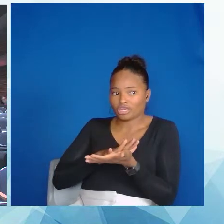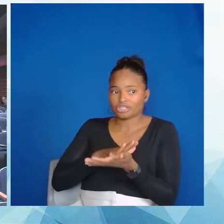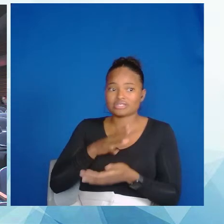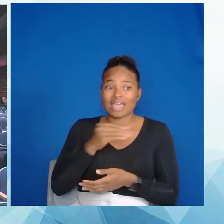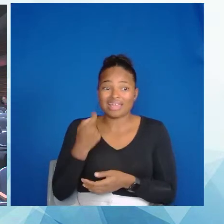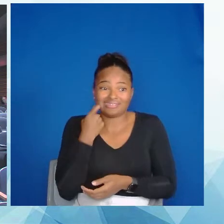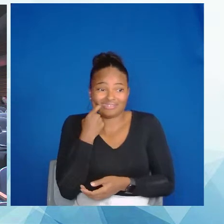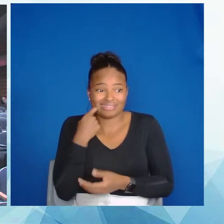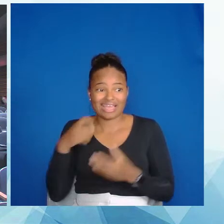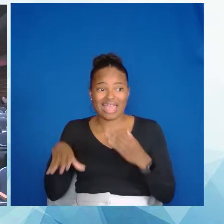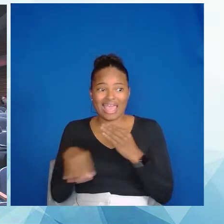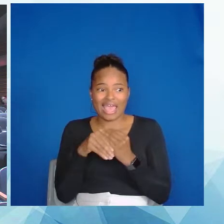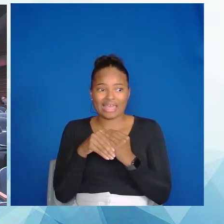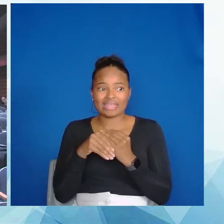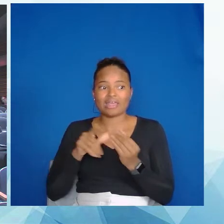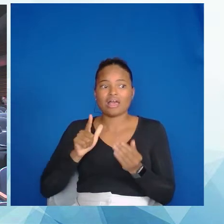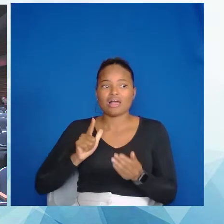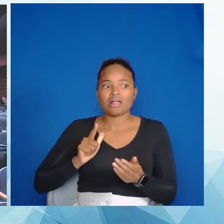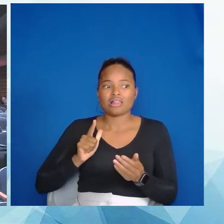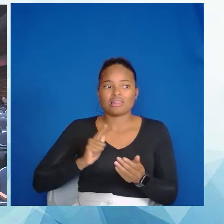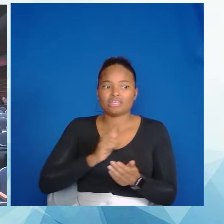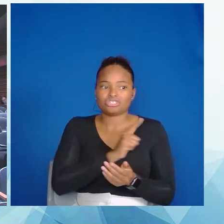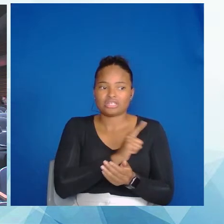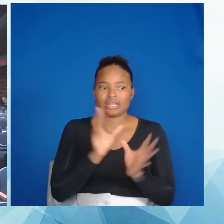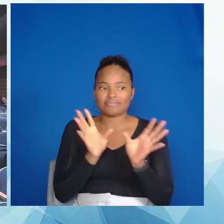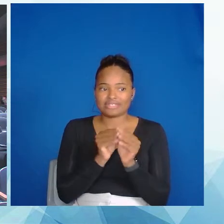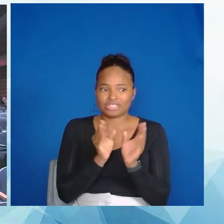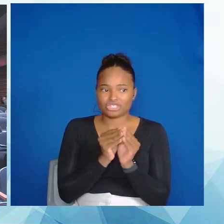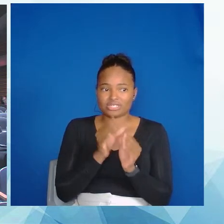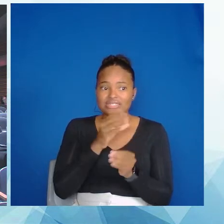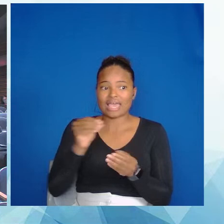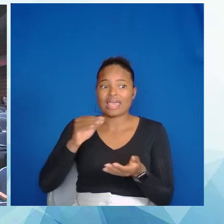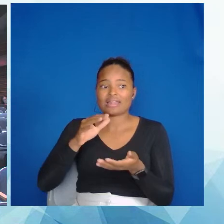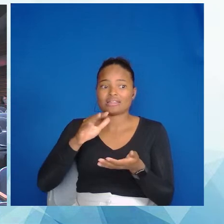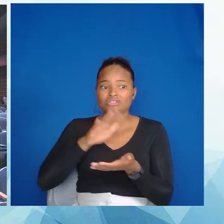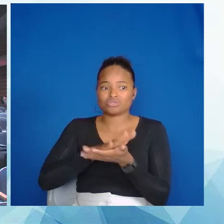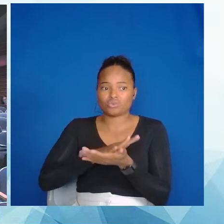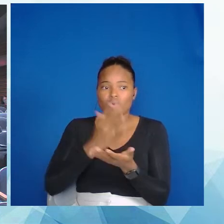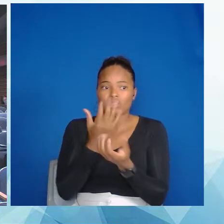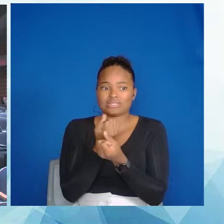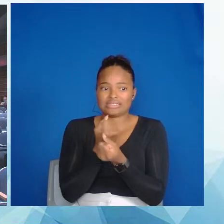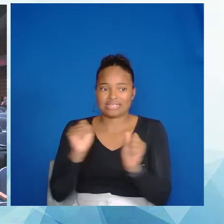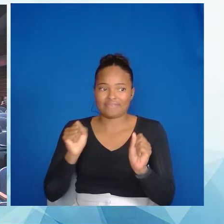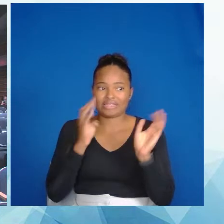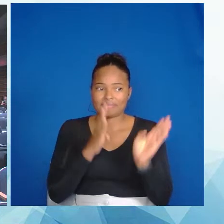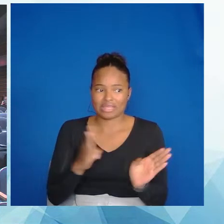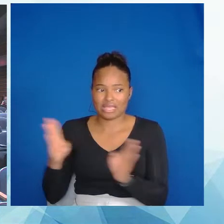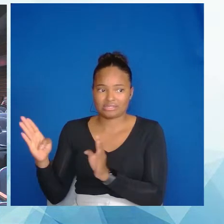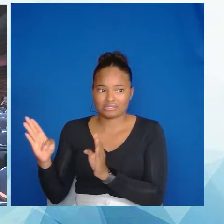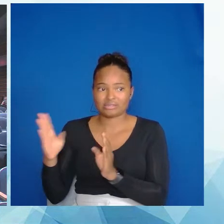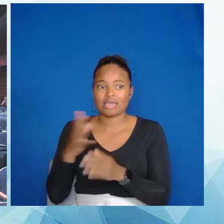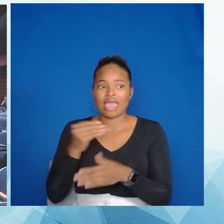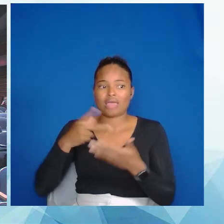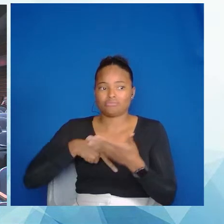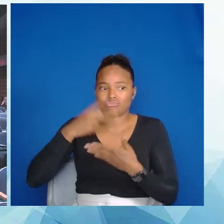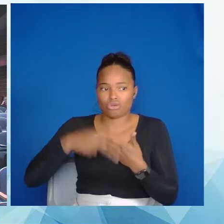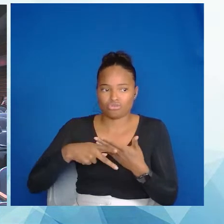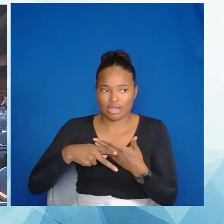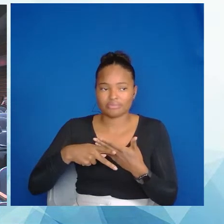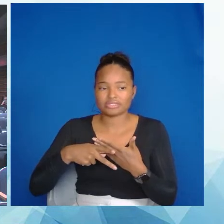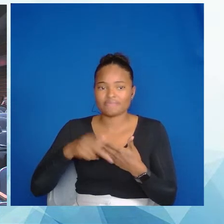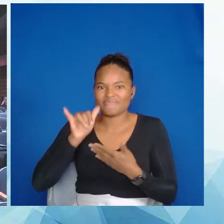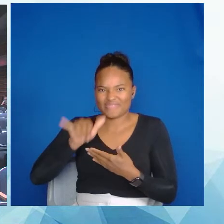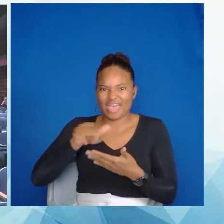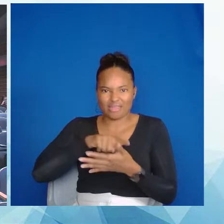and programs and safety of building and critical infrastructures as things you could discuss in executive